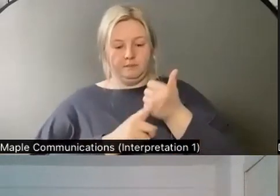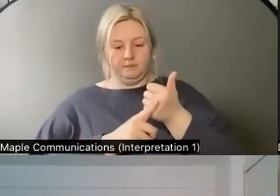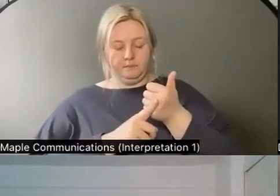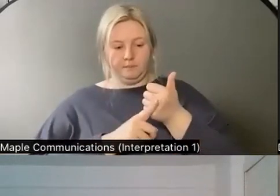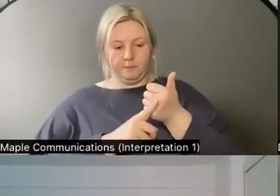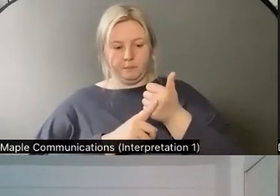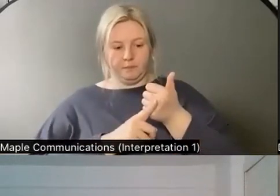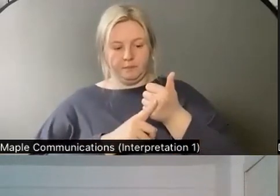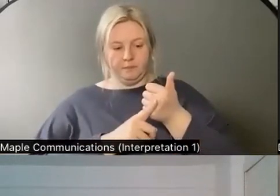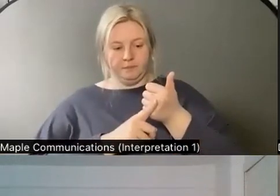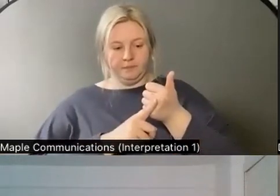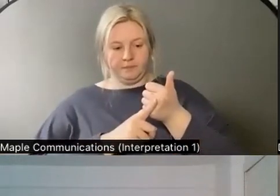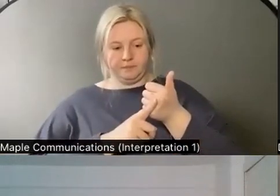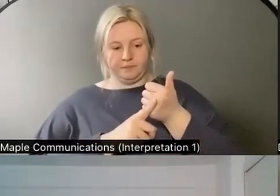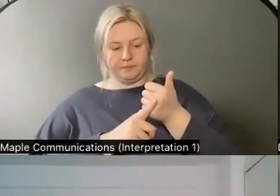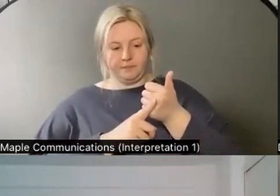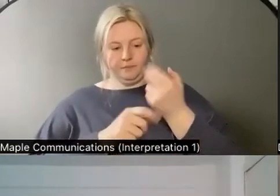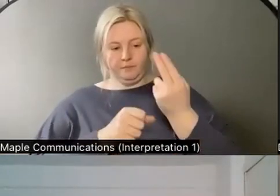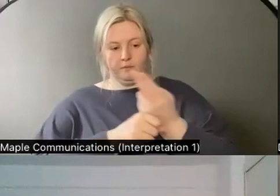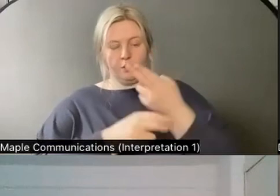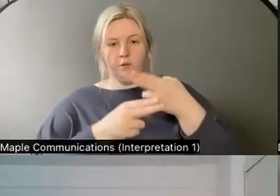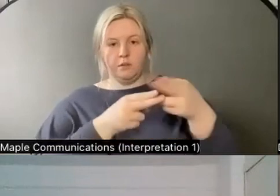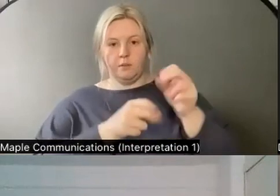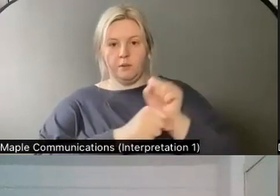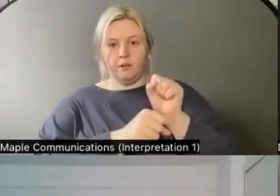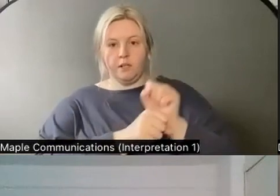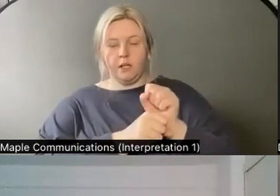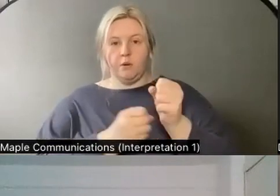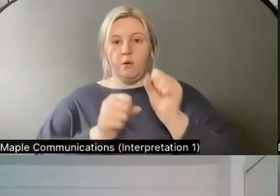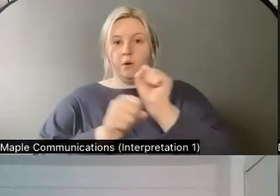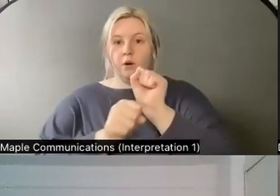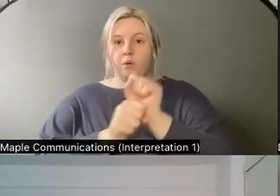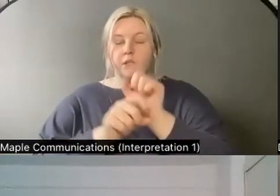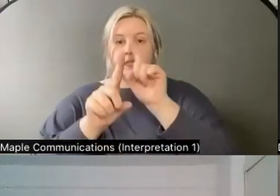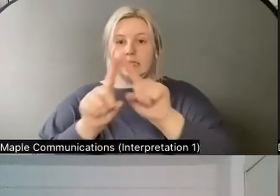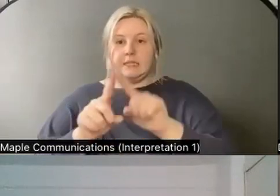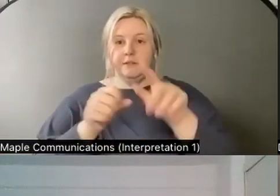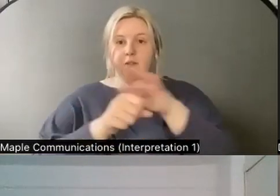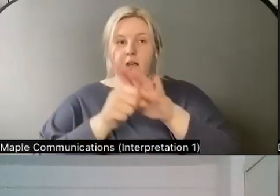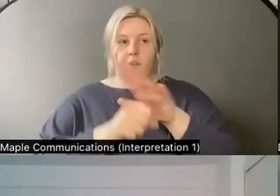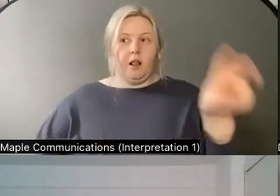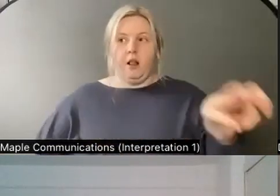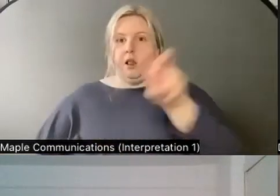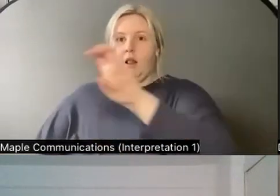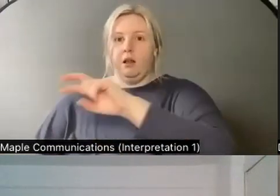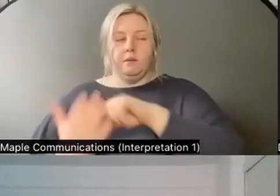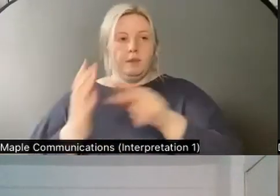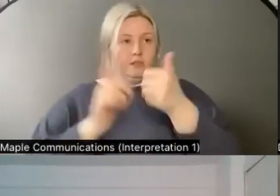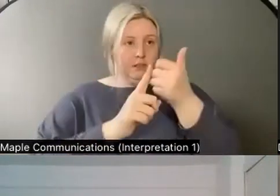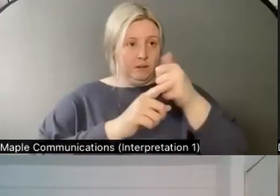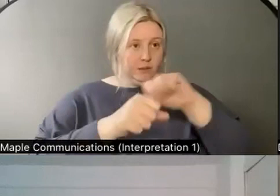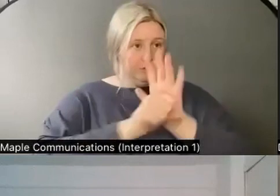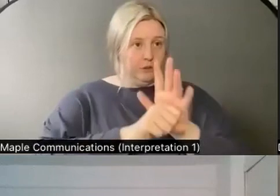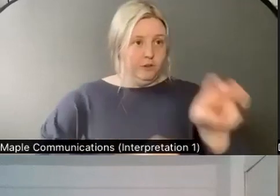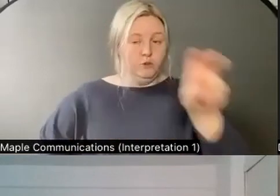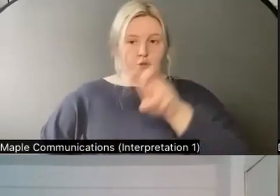precarious temp labor with people working at multiple different facilities and spreading COVID from one to another. And the only reason for that was that it